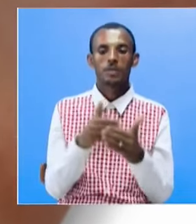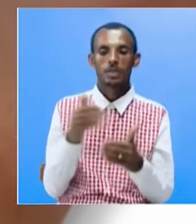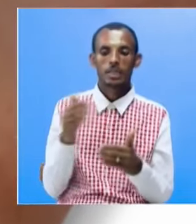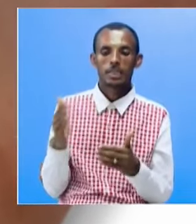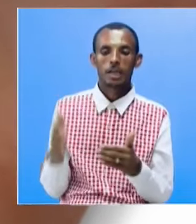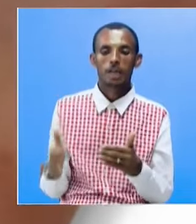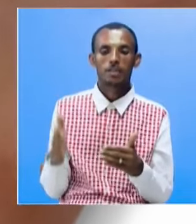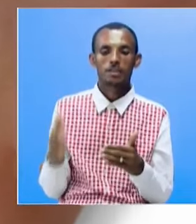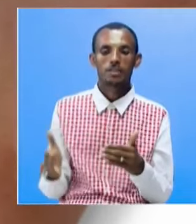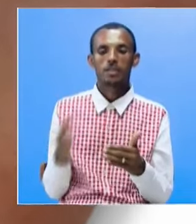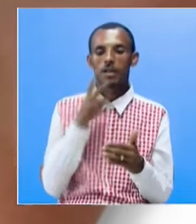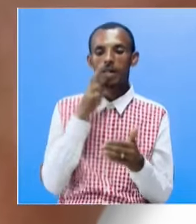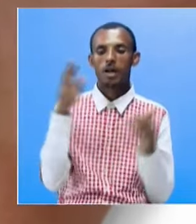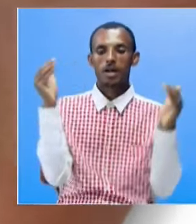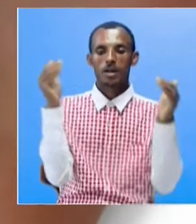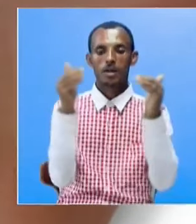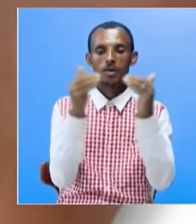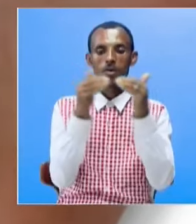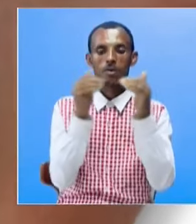sides are congruent.